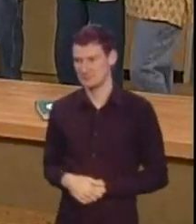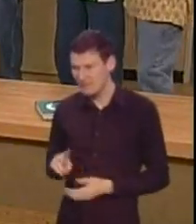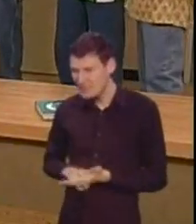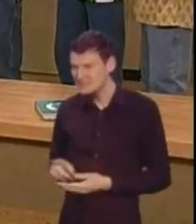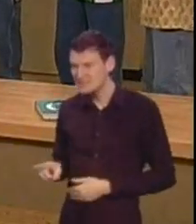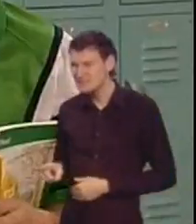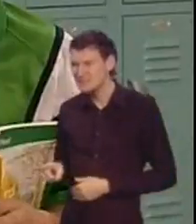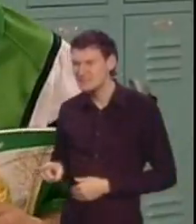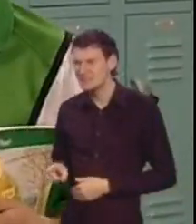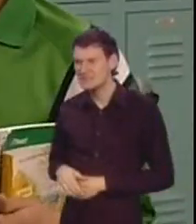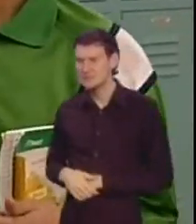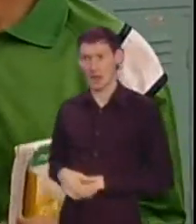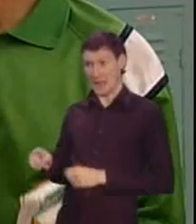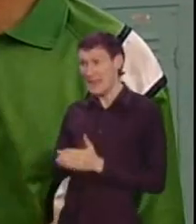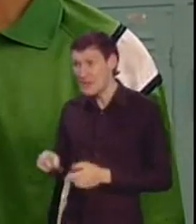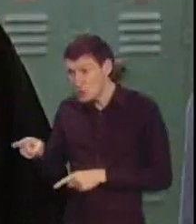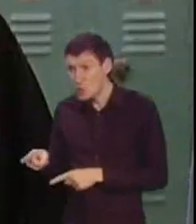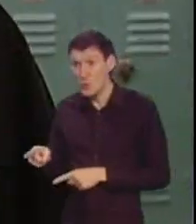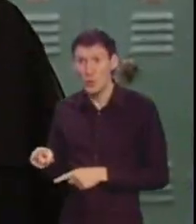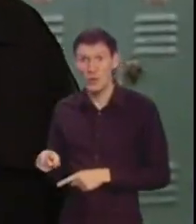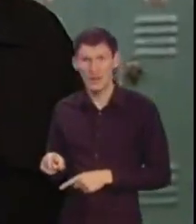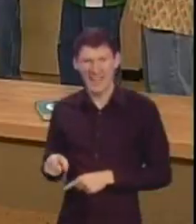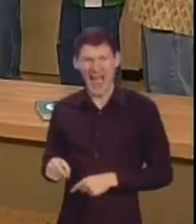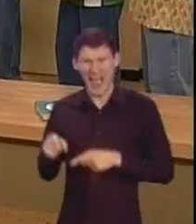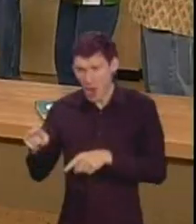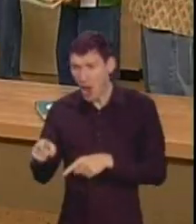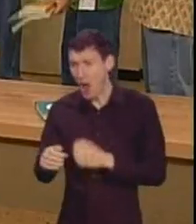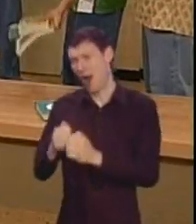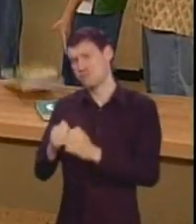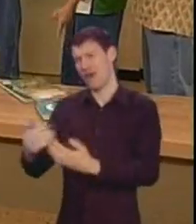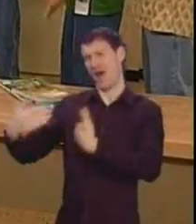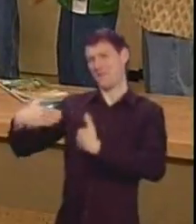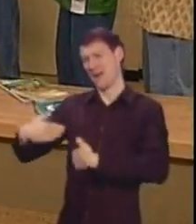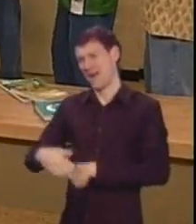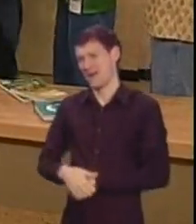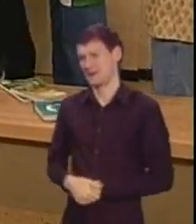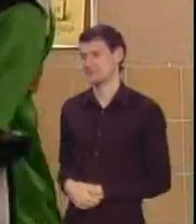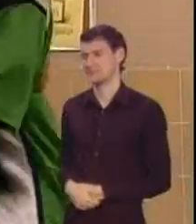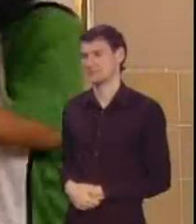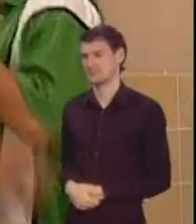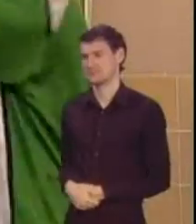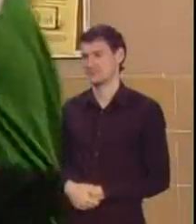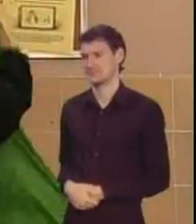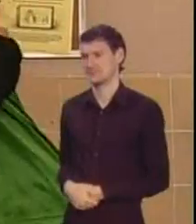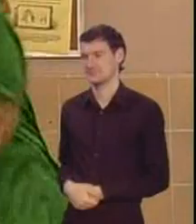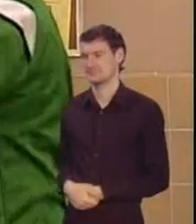Vince? Nick? Is that you? Yeah, it's me. Well, come here, bro.